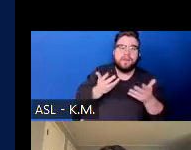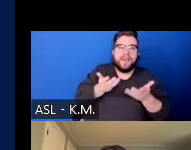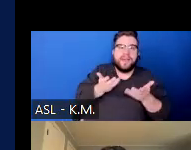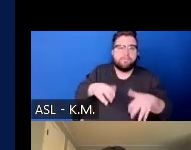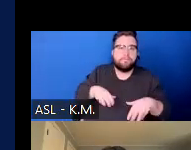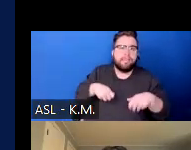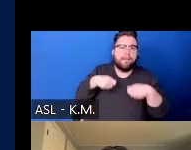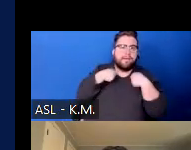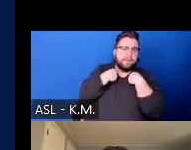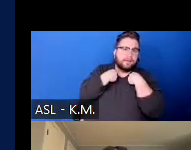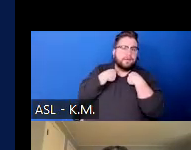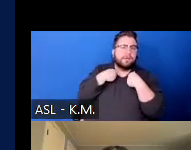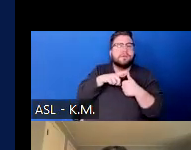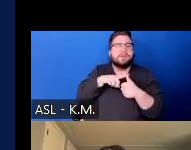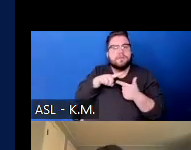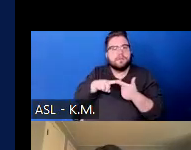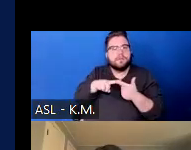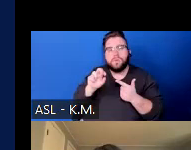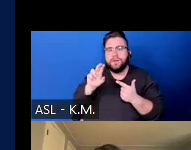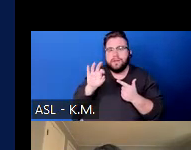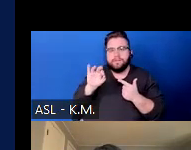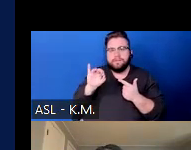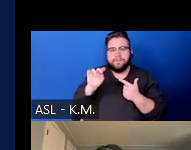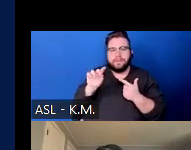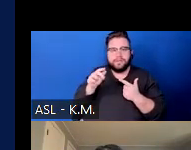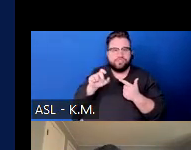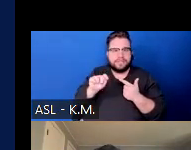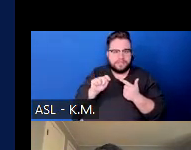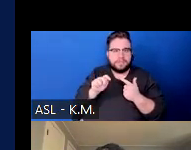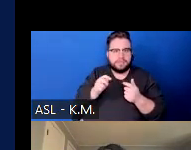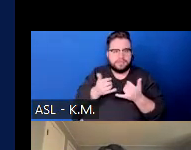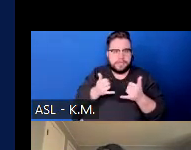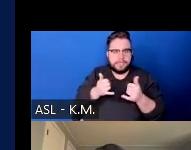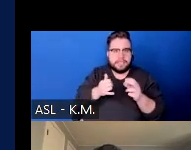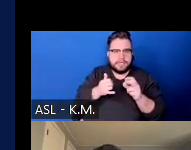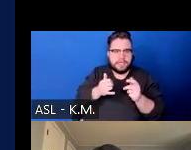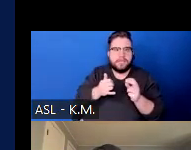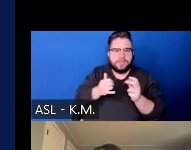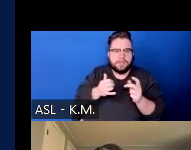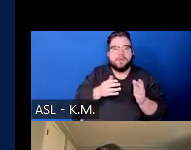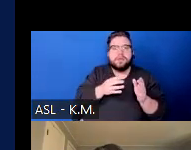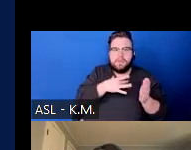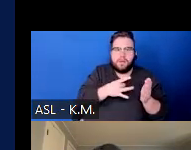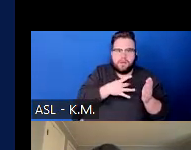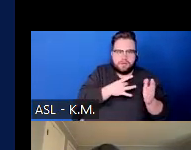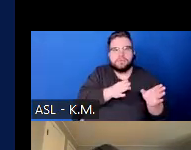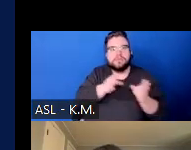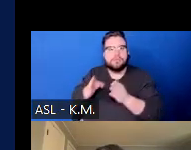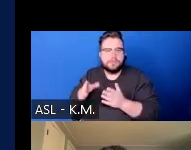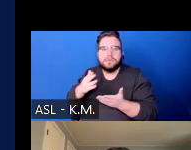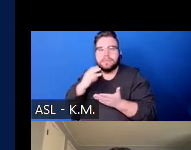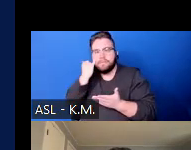with on their own time and control. Whereas things that are unexpected or messy and uncontrollable were seen as